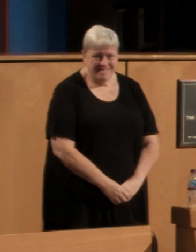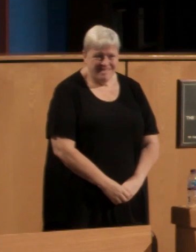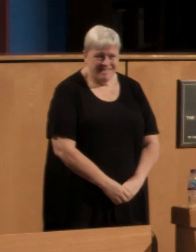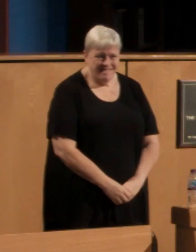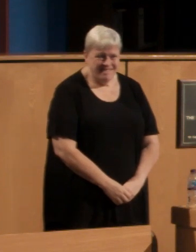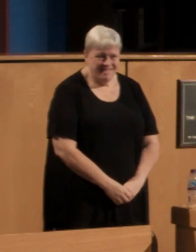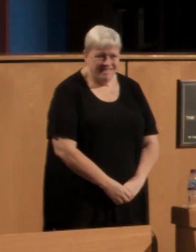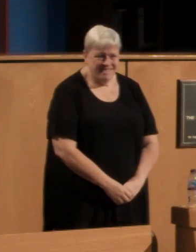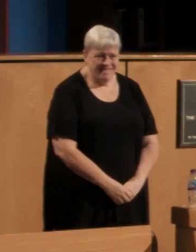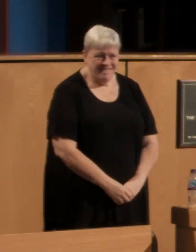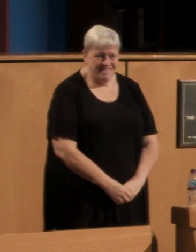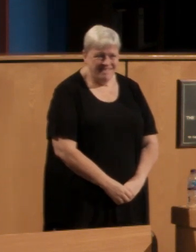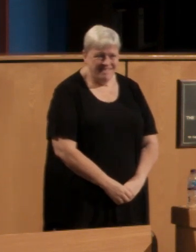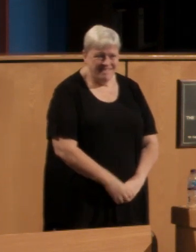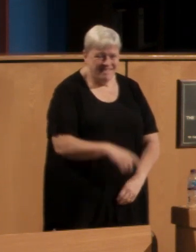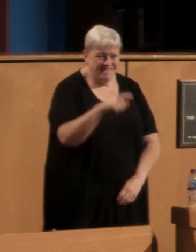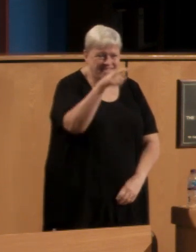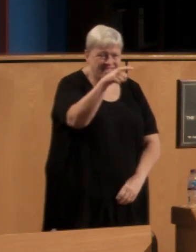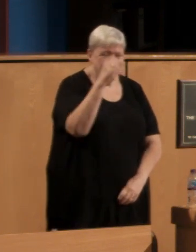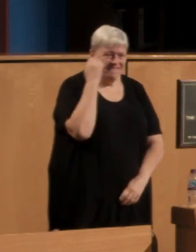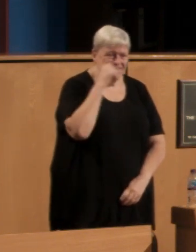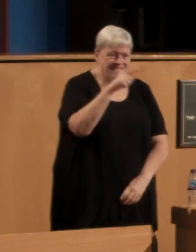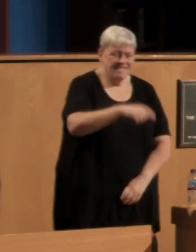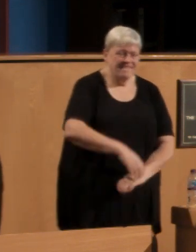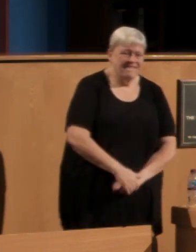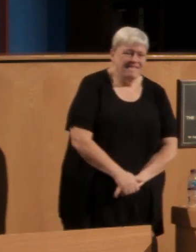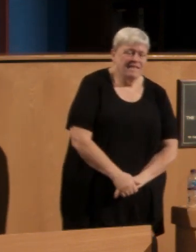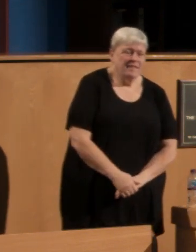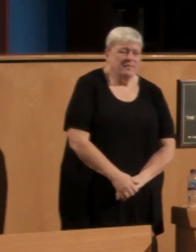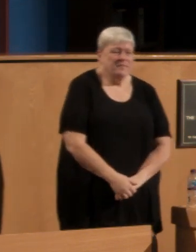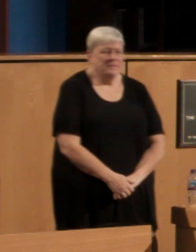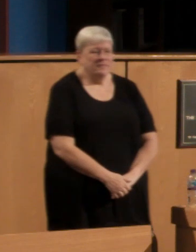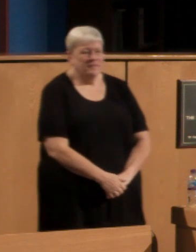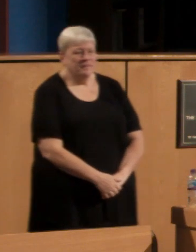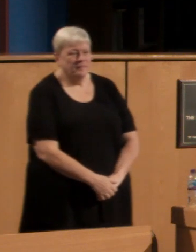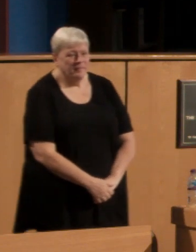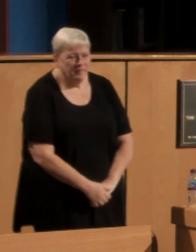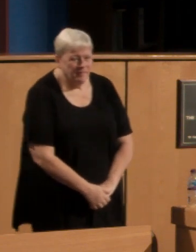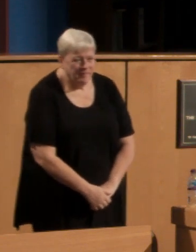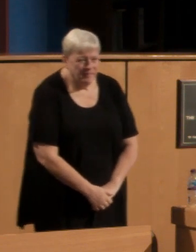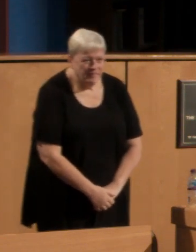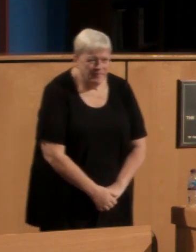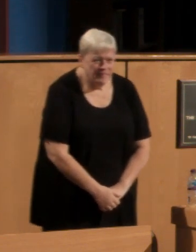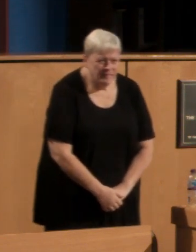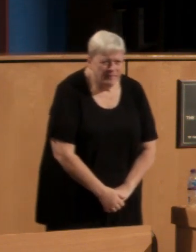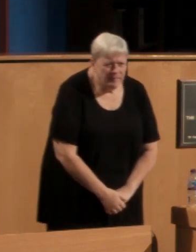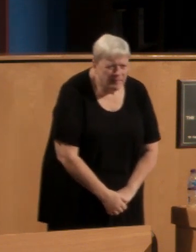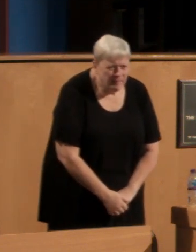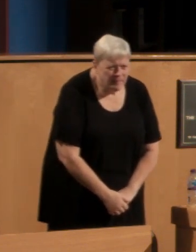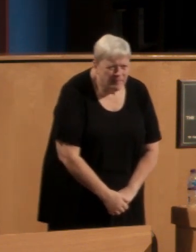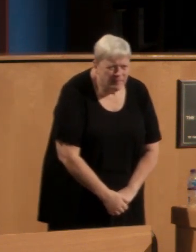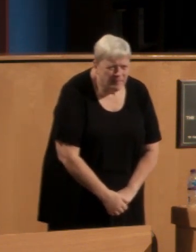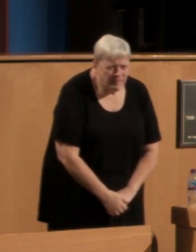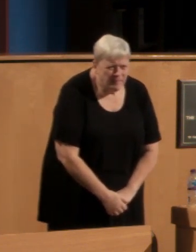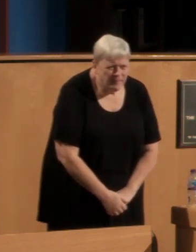Okay, person in the second row in the black top. Hi, I'll try and phrase my question because I've been thinking about it the